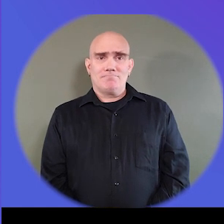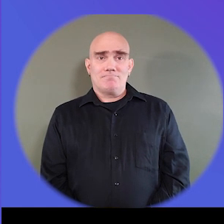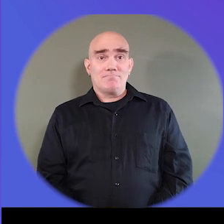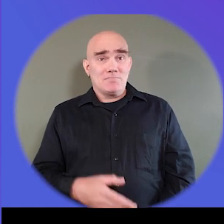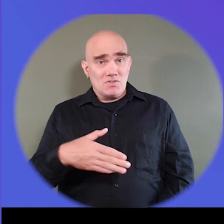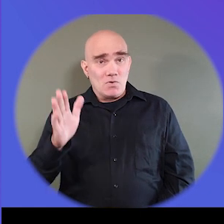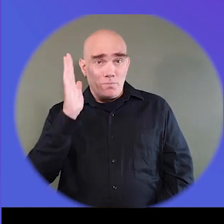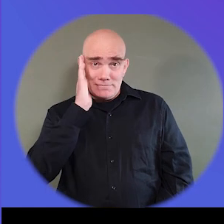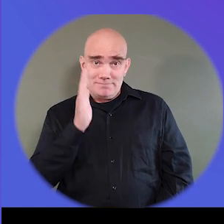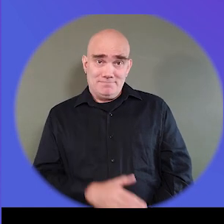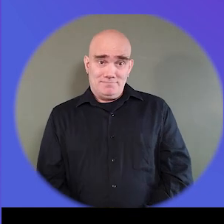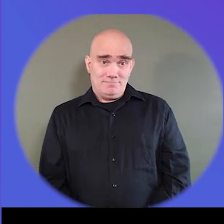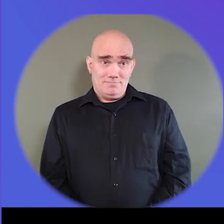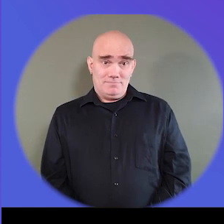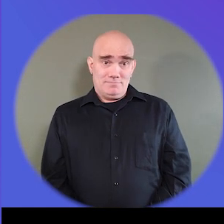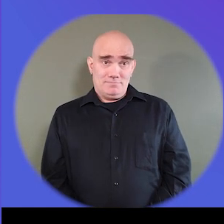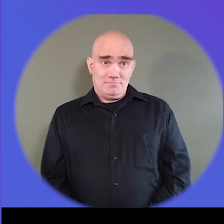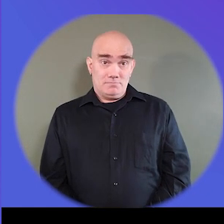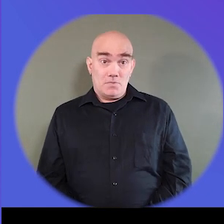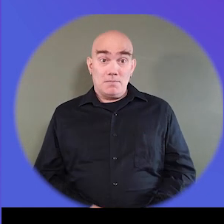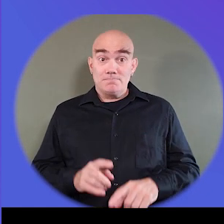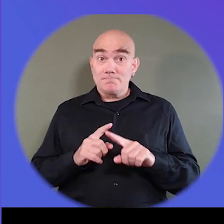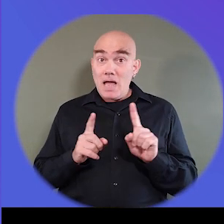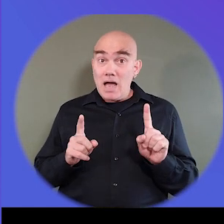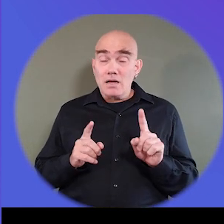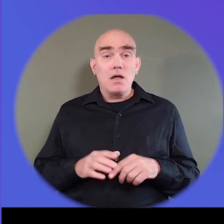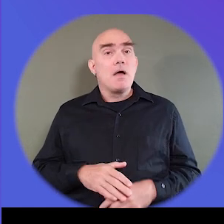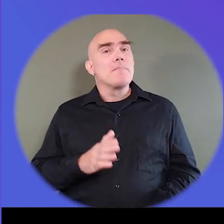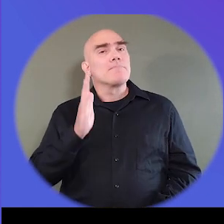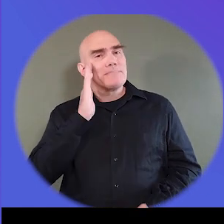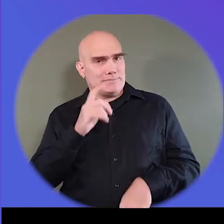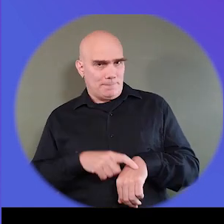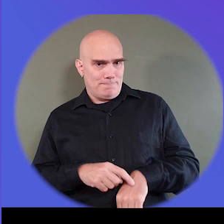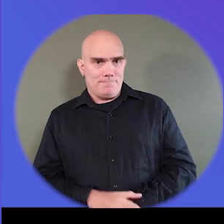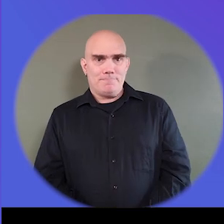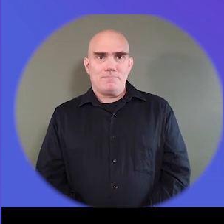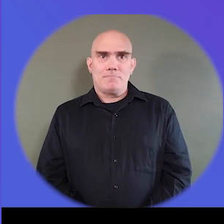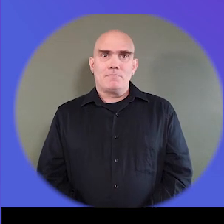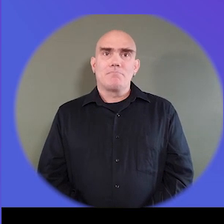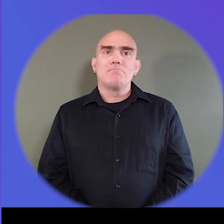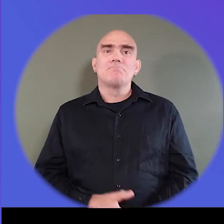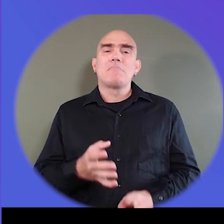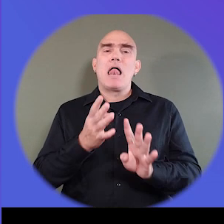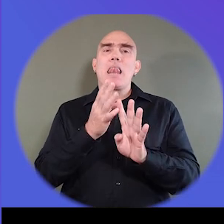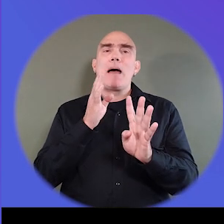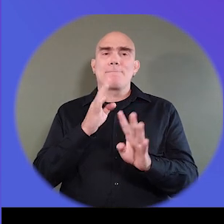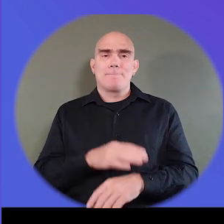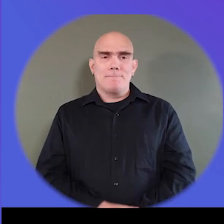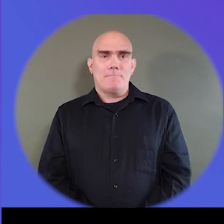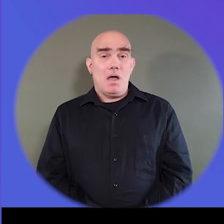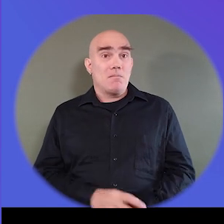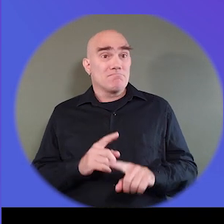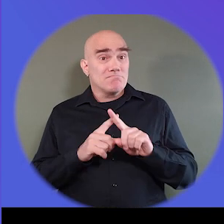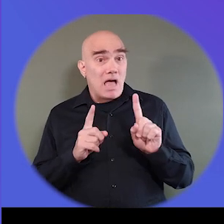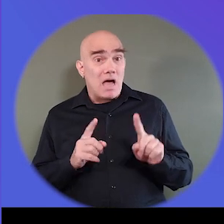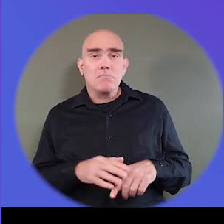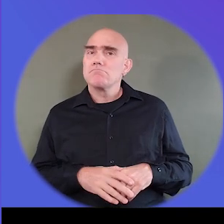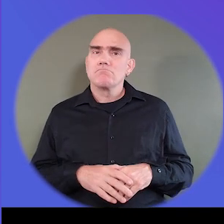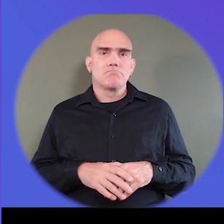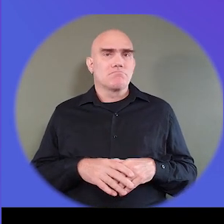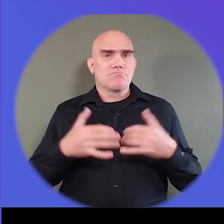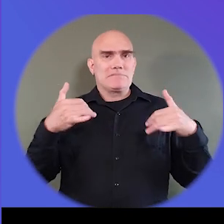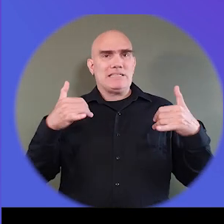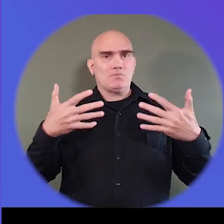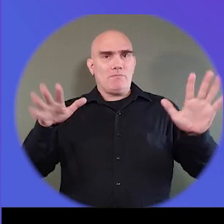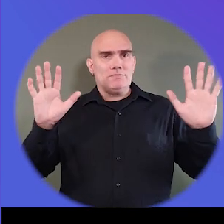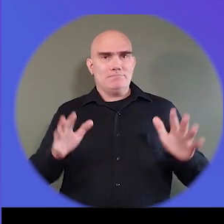Go to bed. But it's bedtime. Line up. But recess is